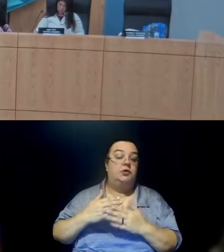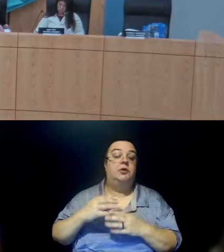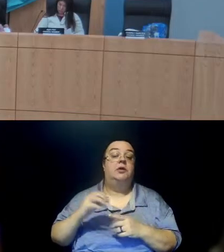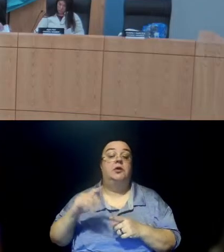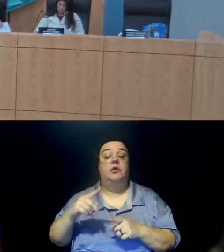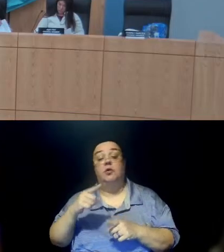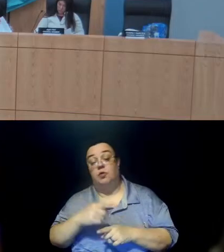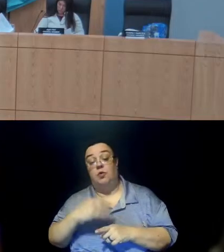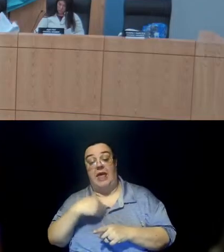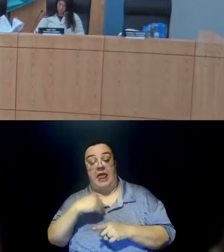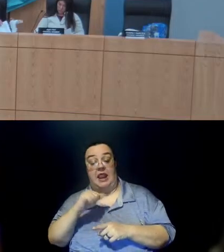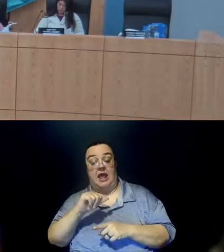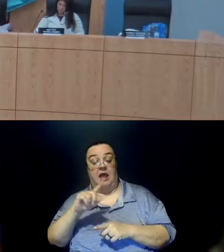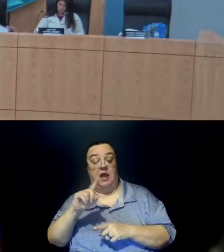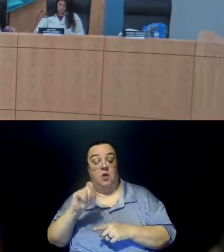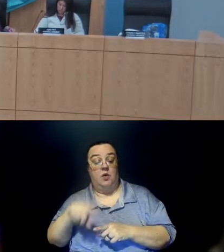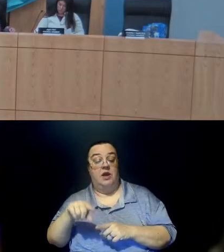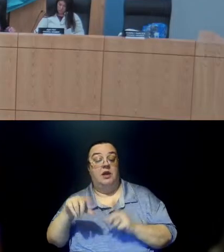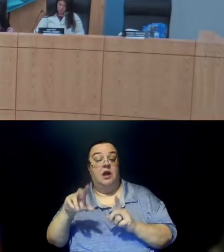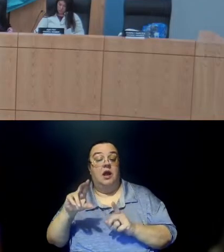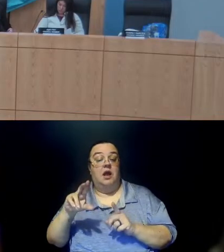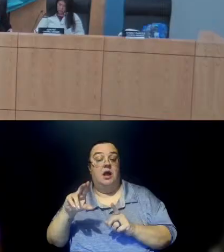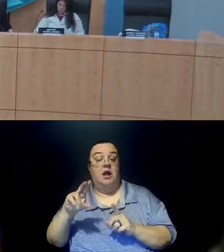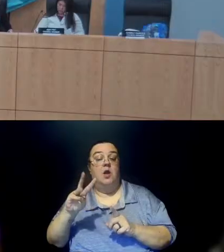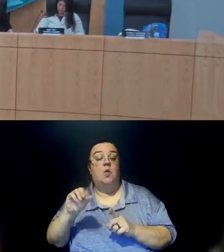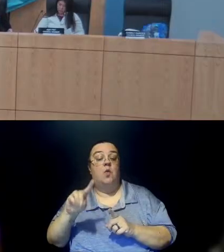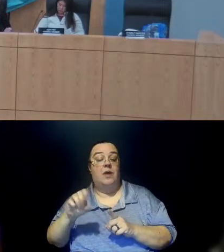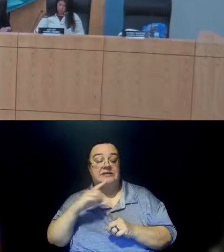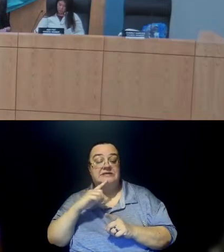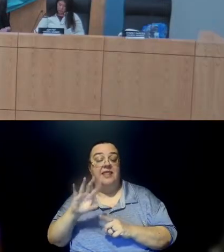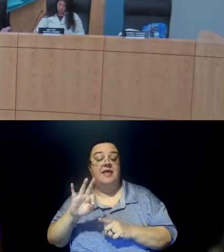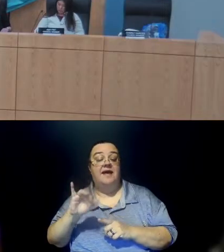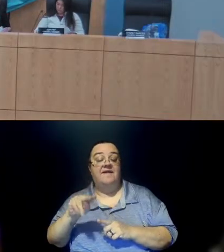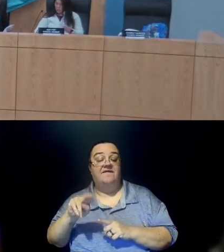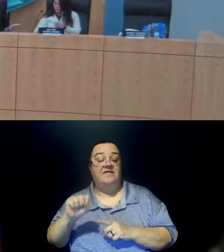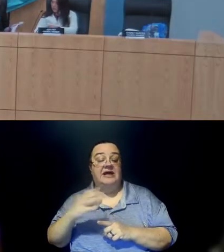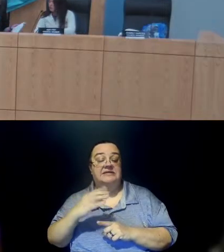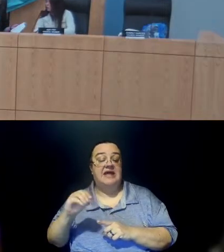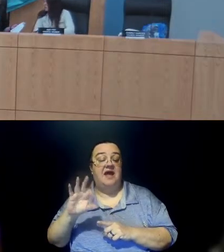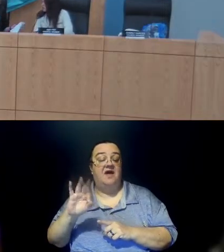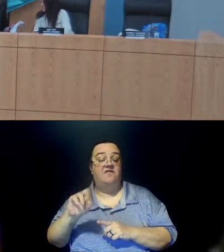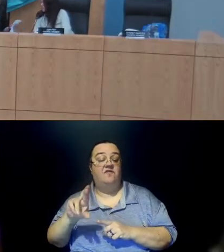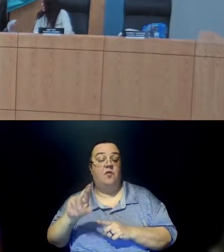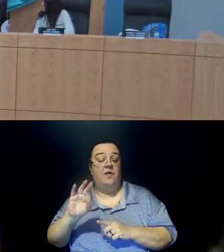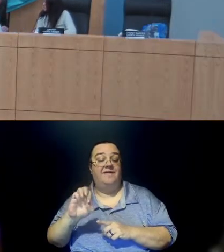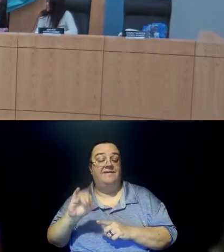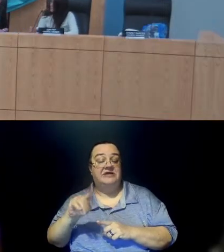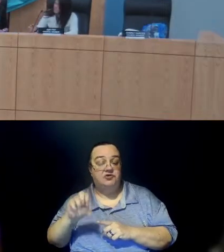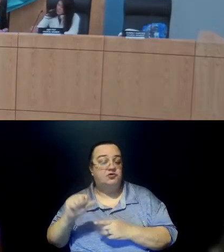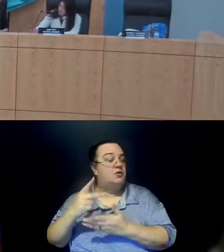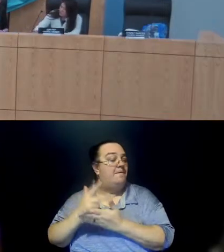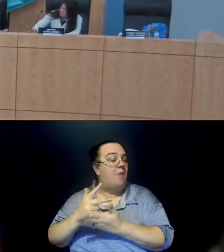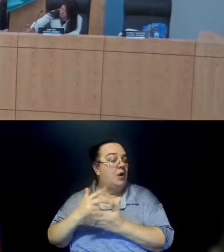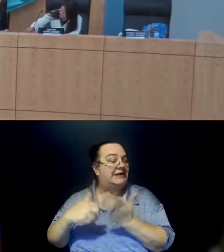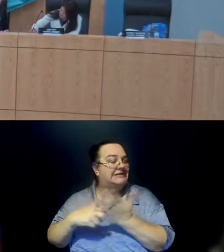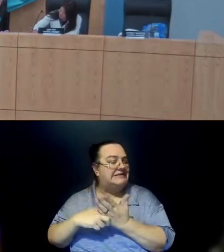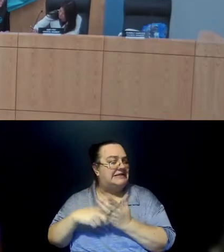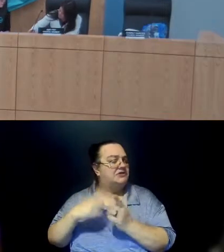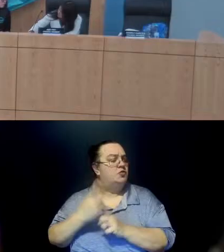non-tax question? Yeah, the fines and forfeitures, the parking tickets, how much are they per ticket right